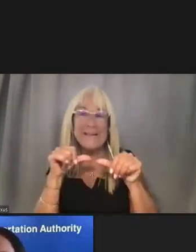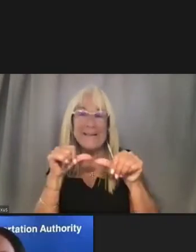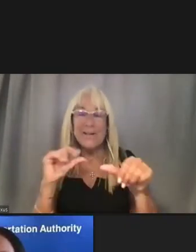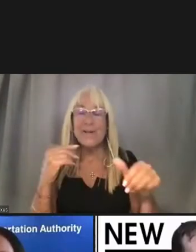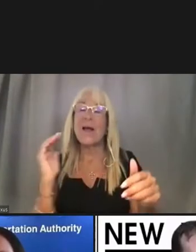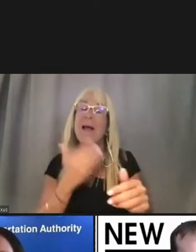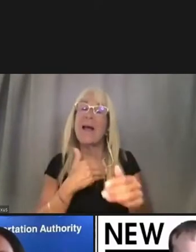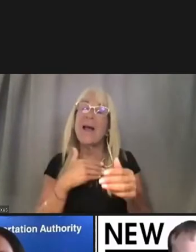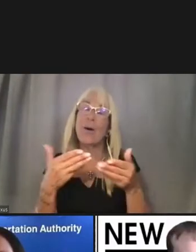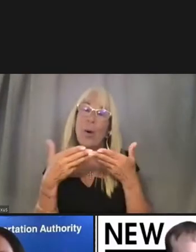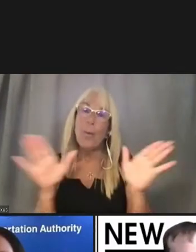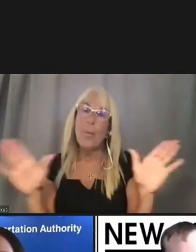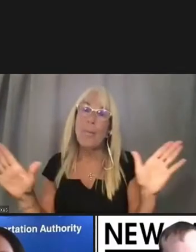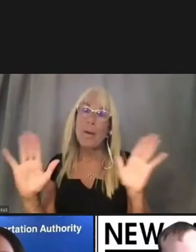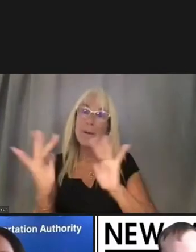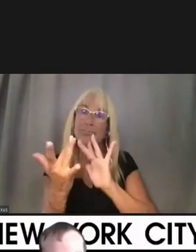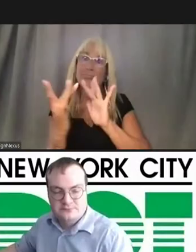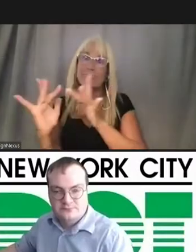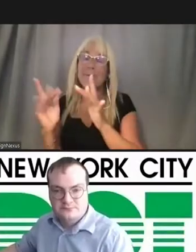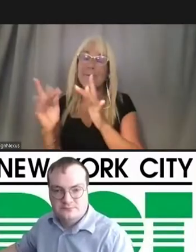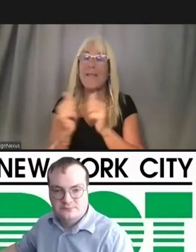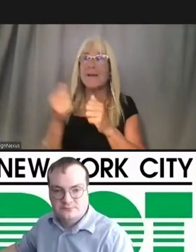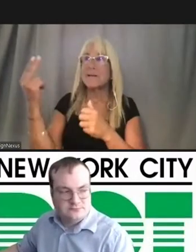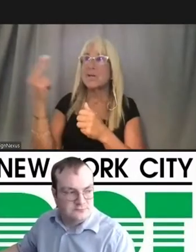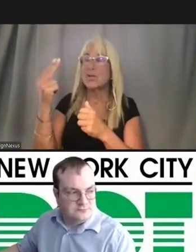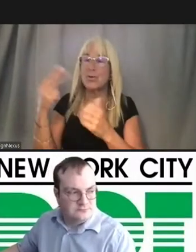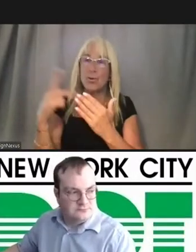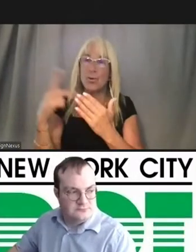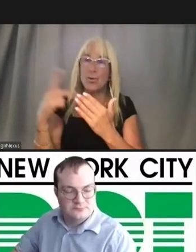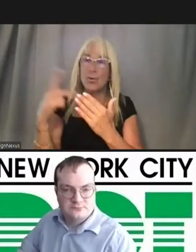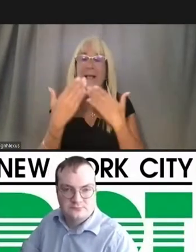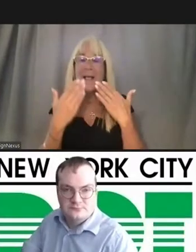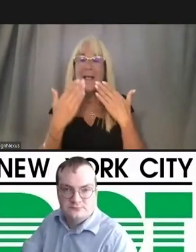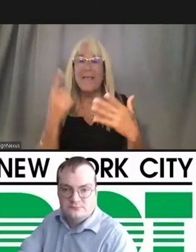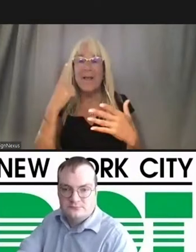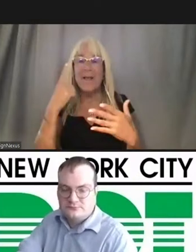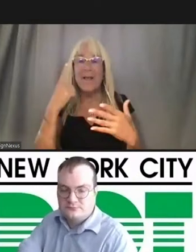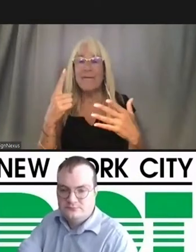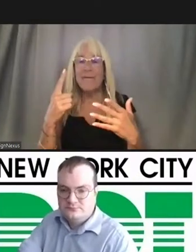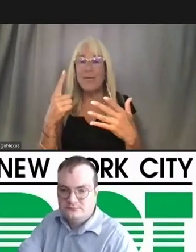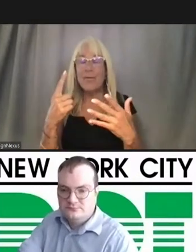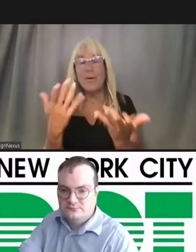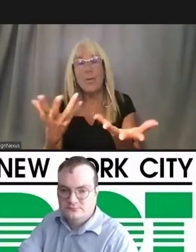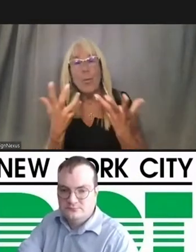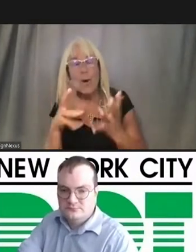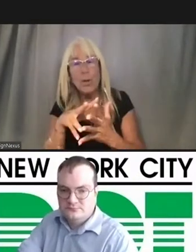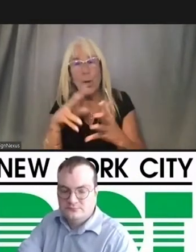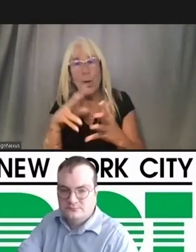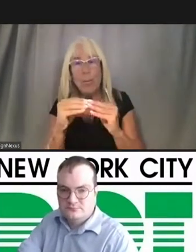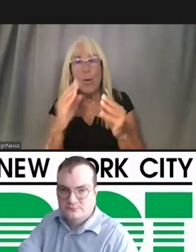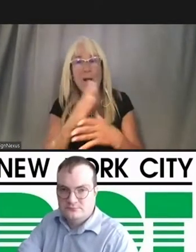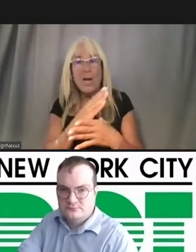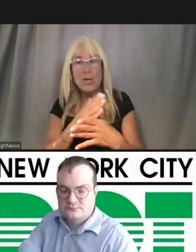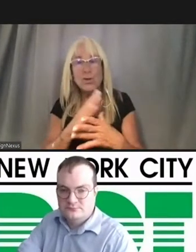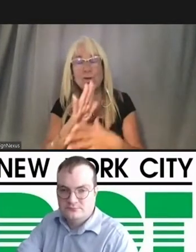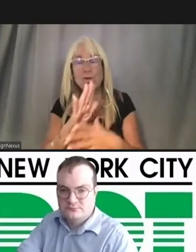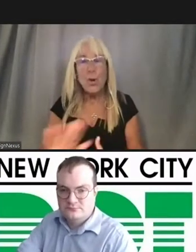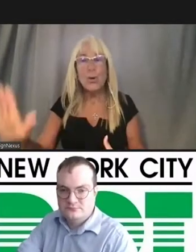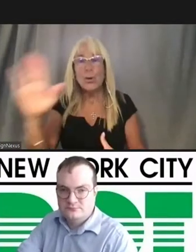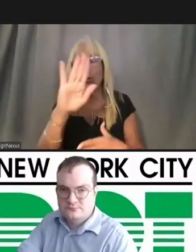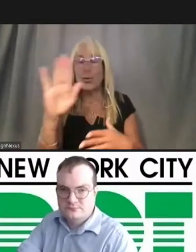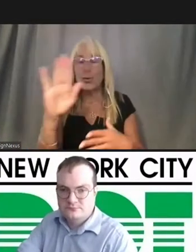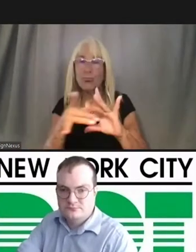Outreach on this historic project I'd like to thank you for taking the time to learn more and share with us your thoughts and comments